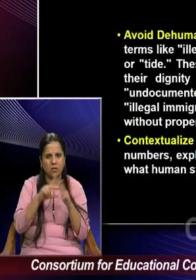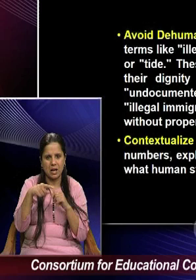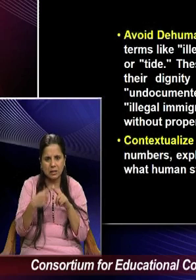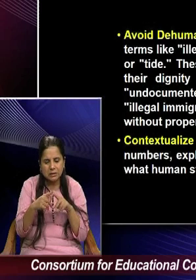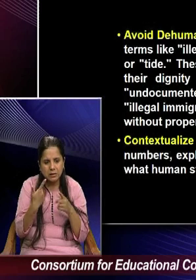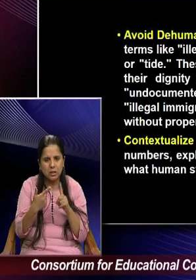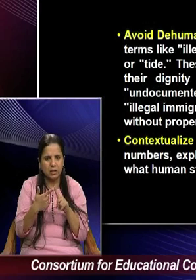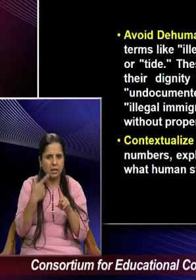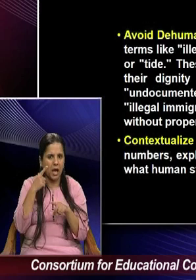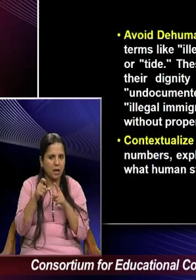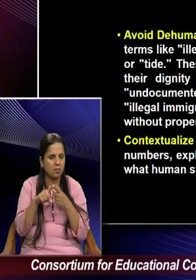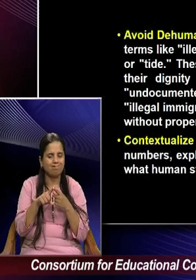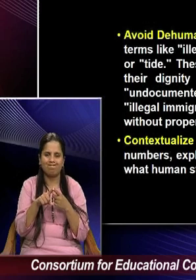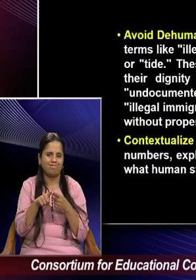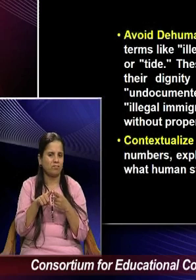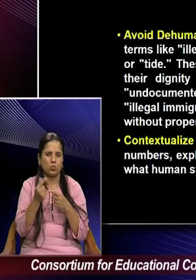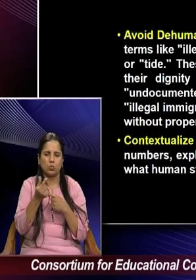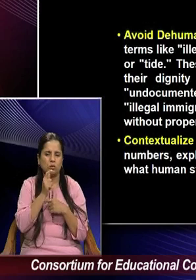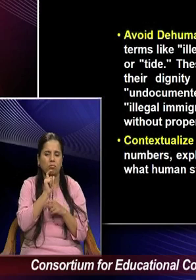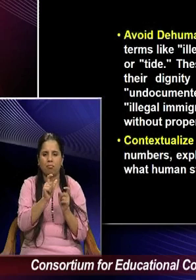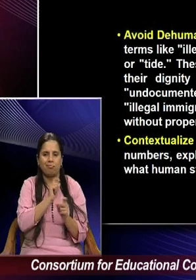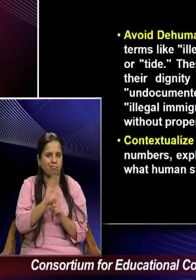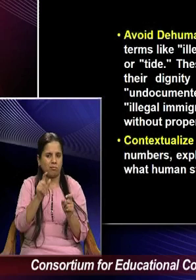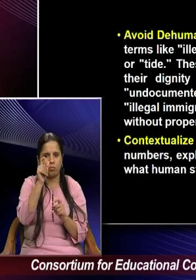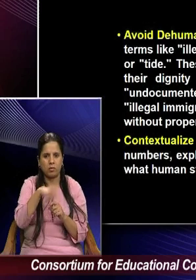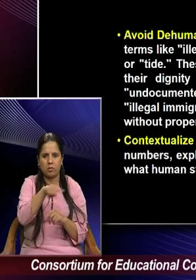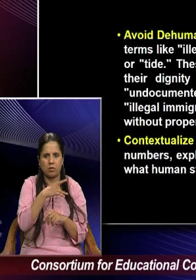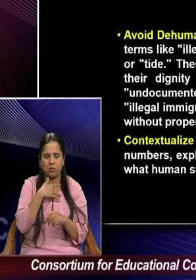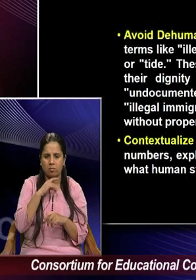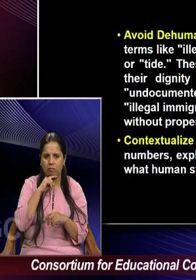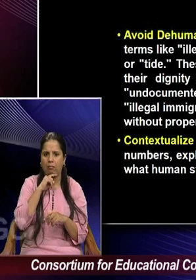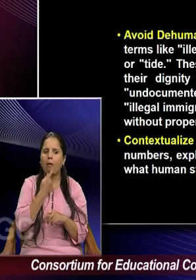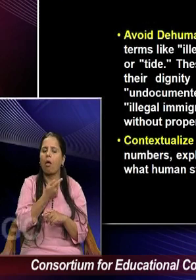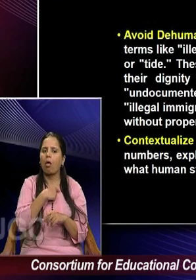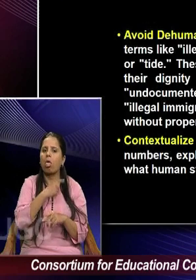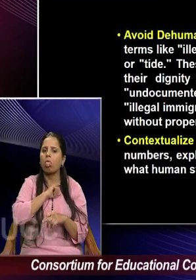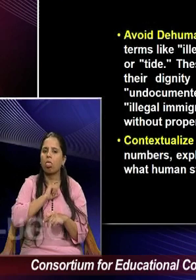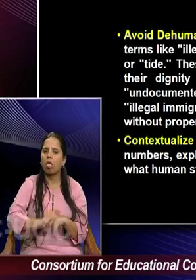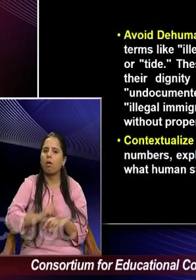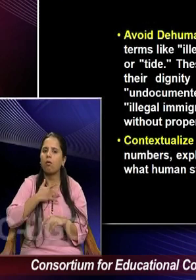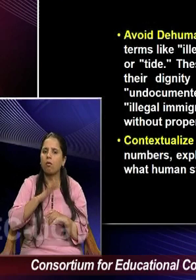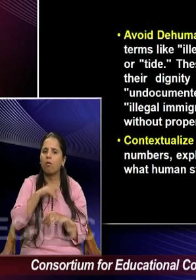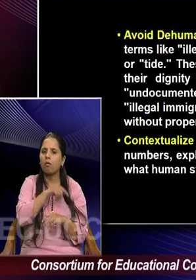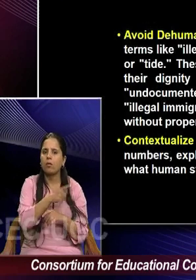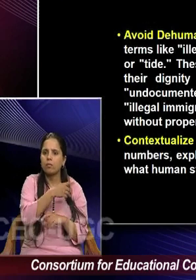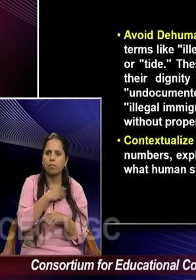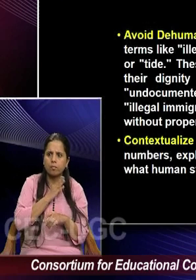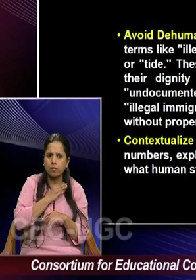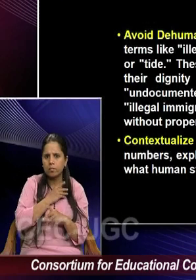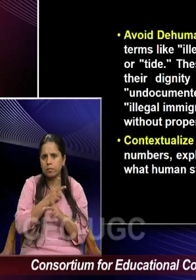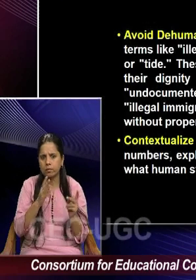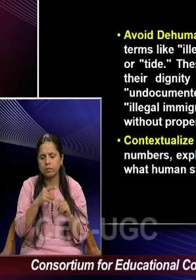tide. These terms strip individuals of their dignity and fuel xenophobia.